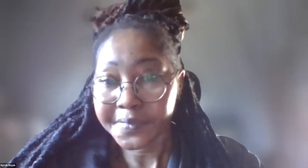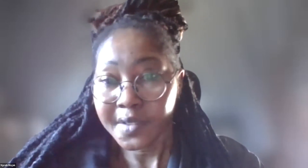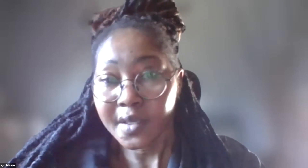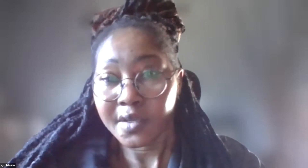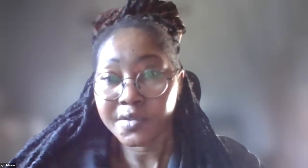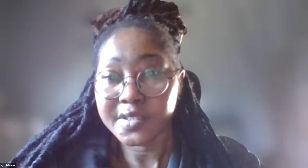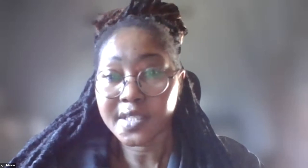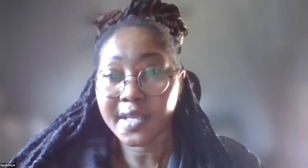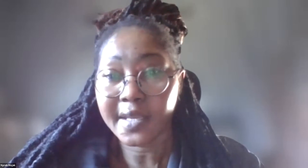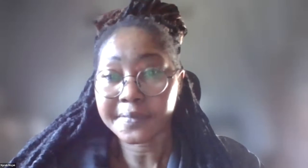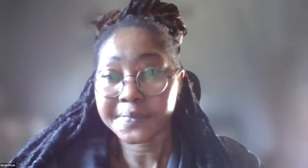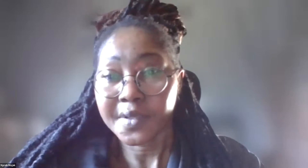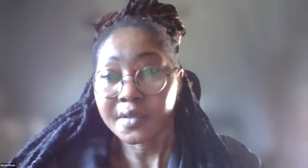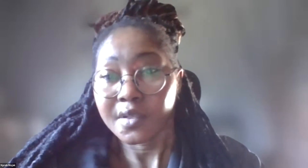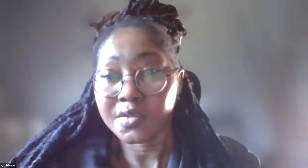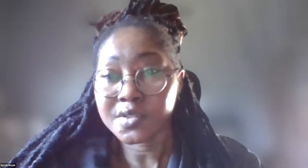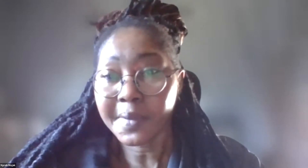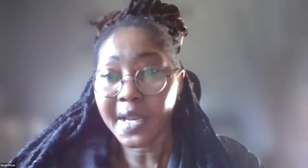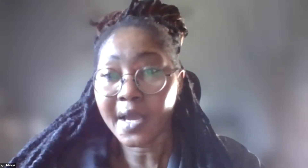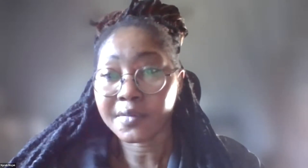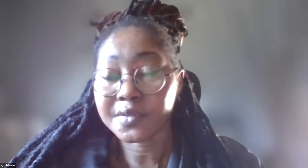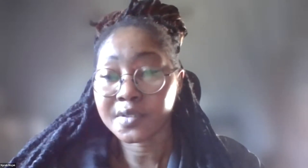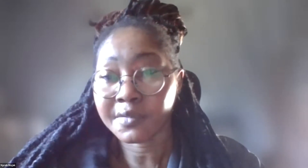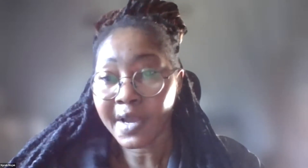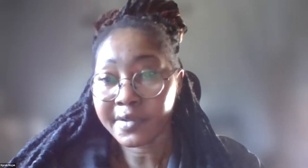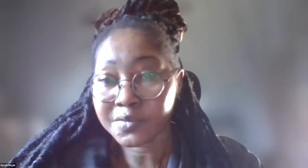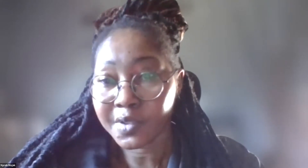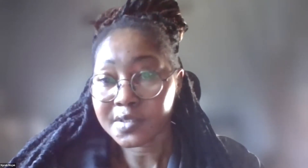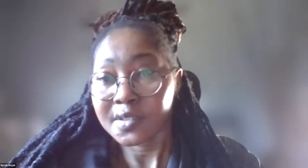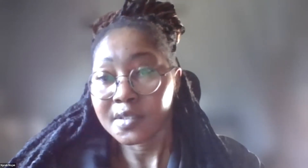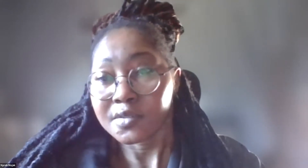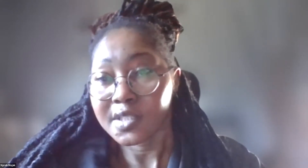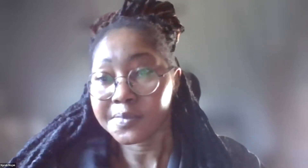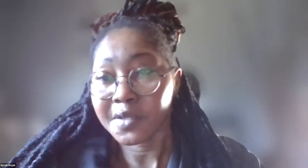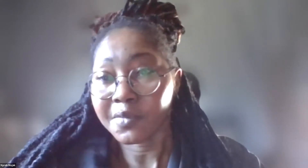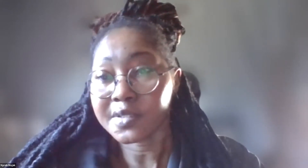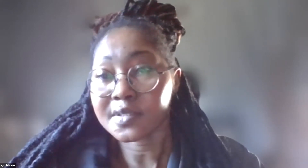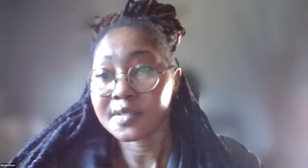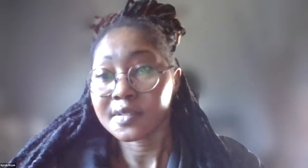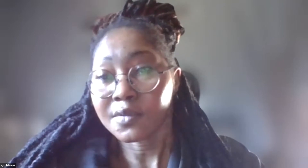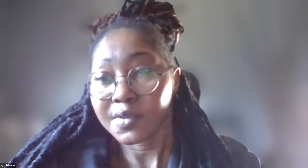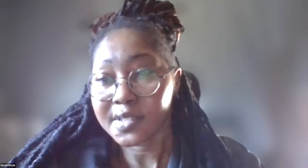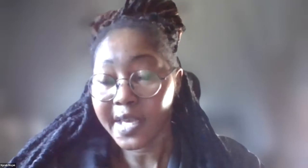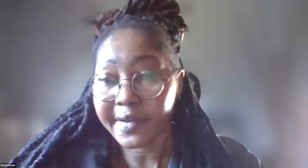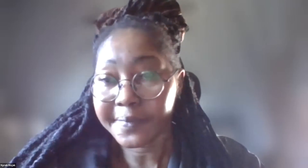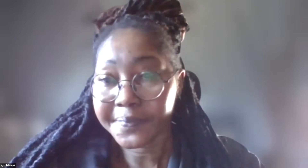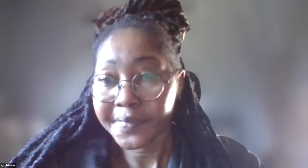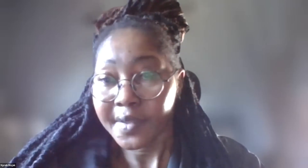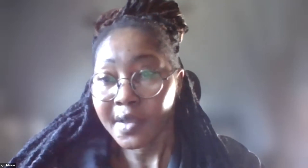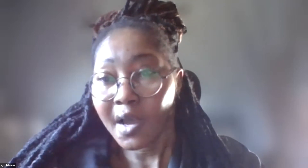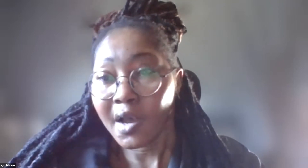anxiety increasing again. The news about how the virus was transmitted was